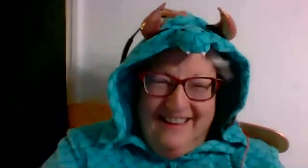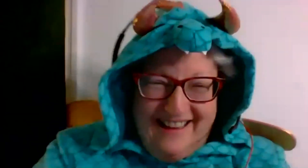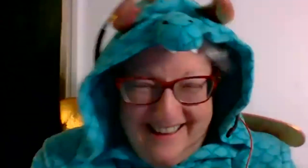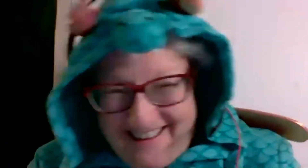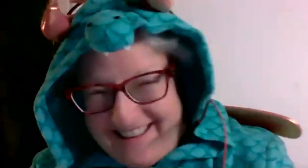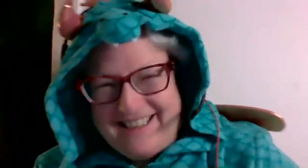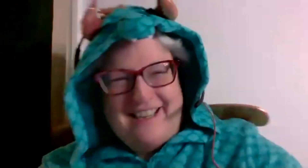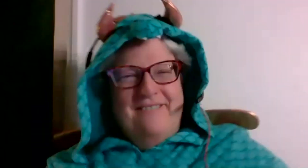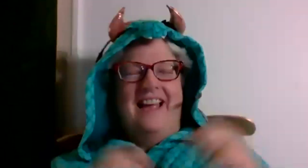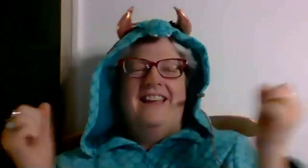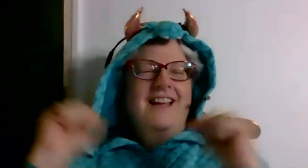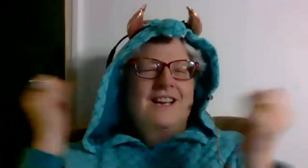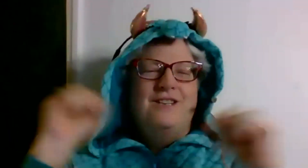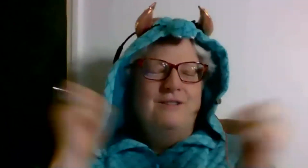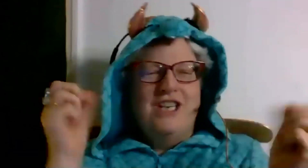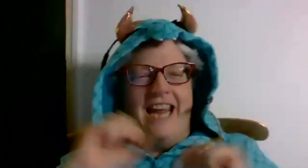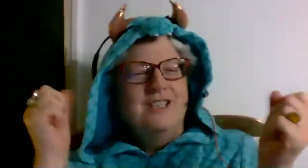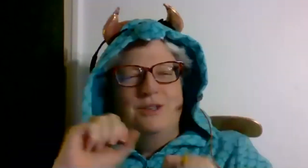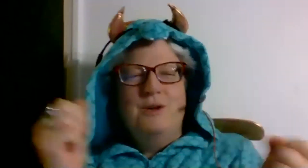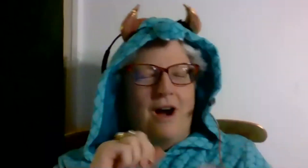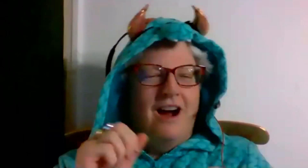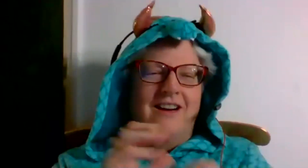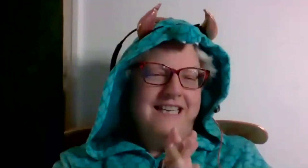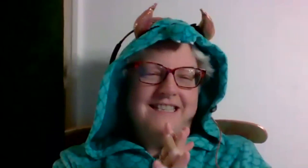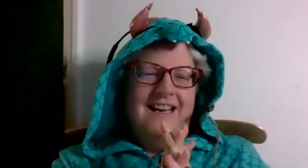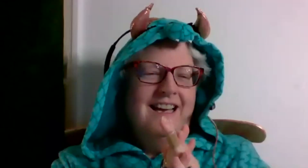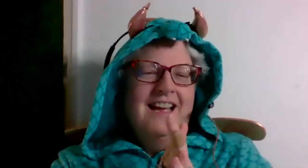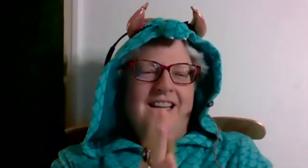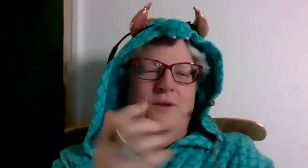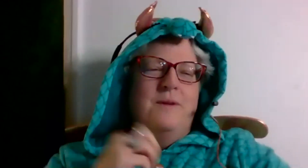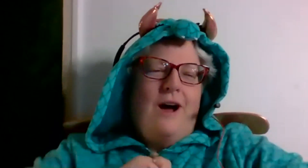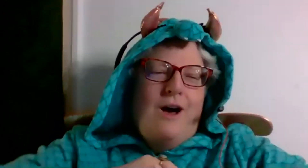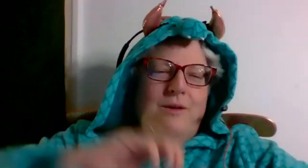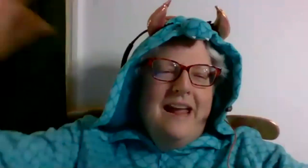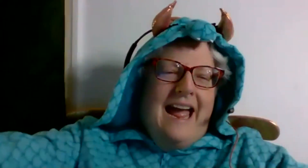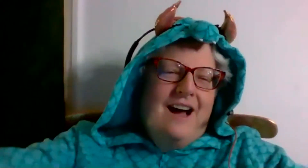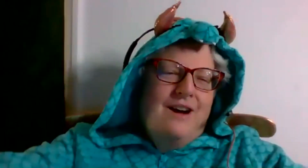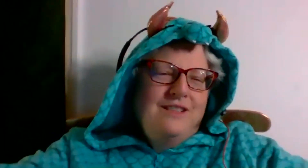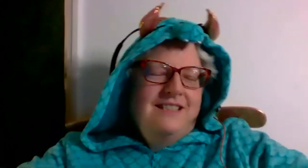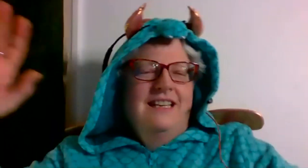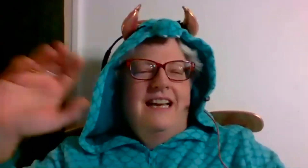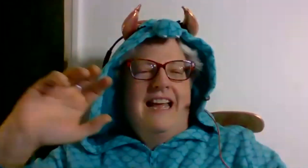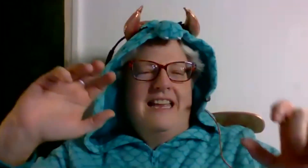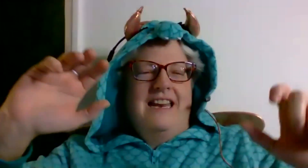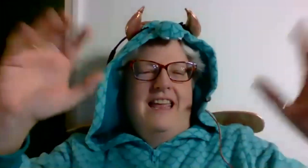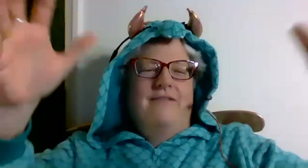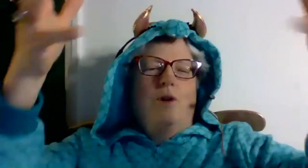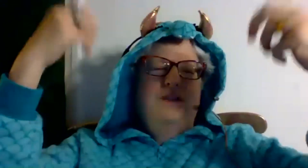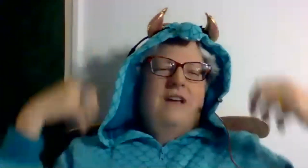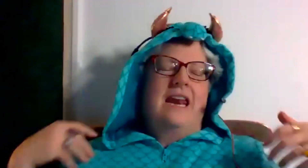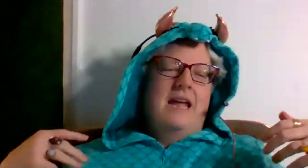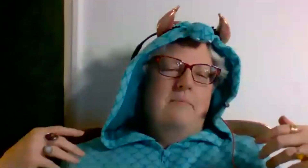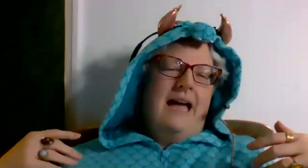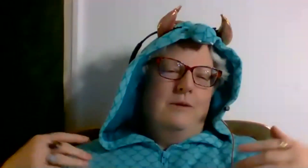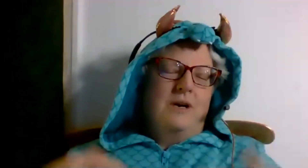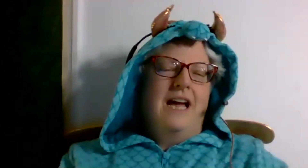you. Because I'm like, don't change who you are, Anissa. You went all the way out, and of course